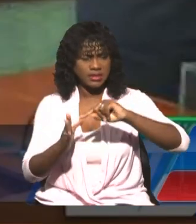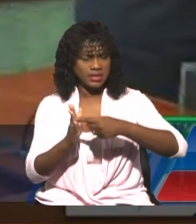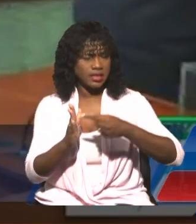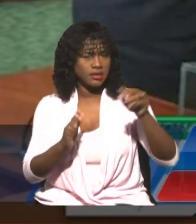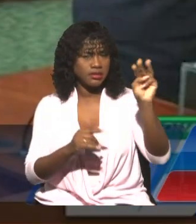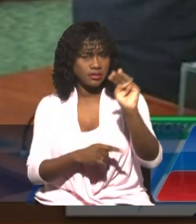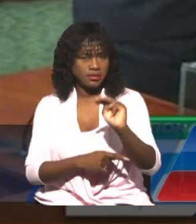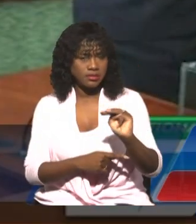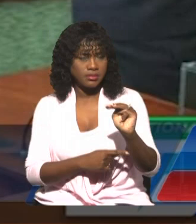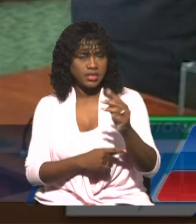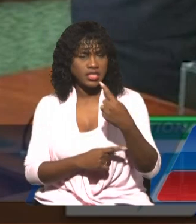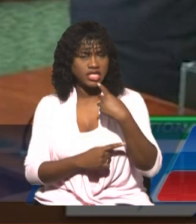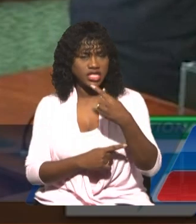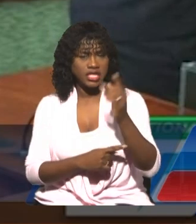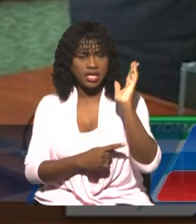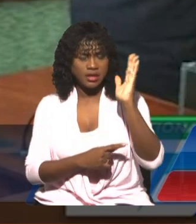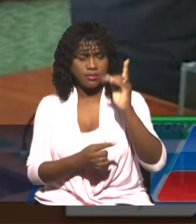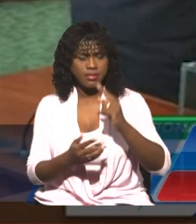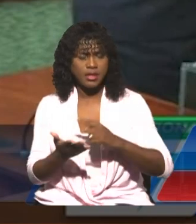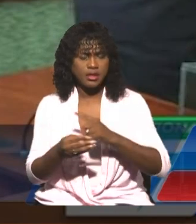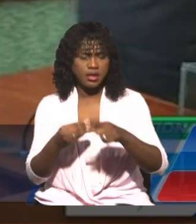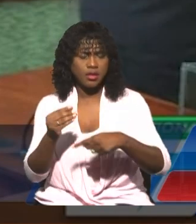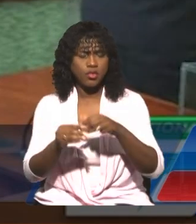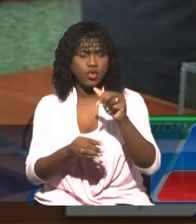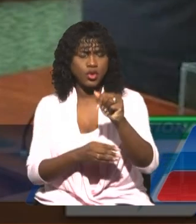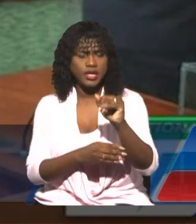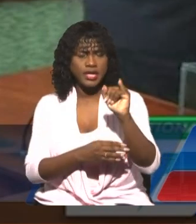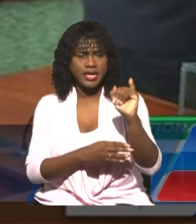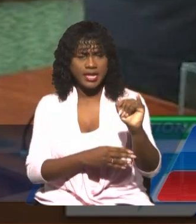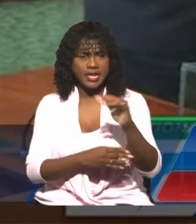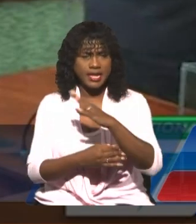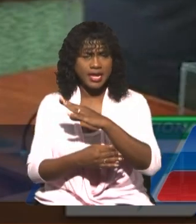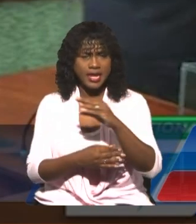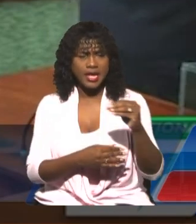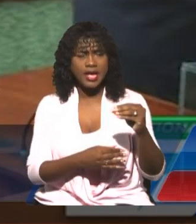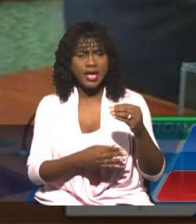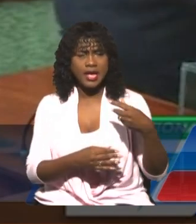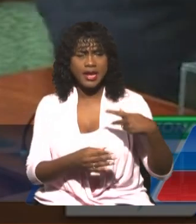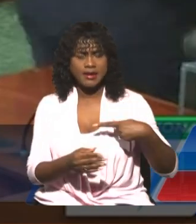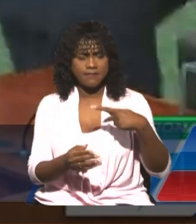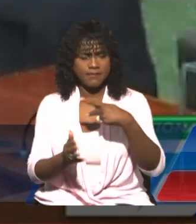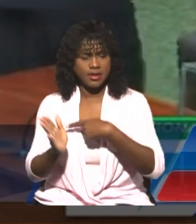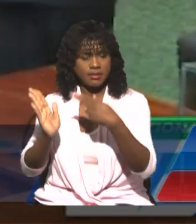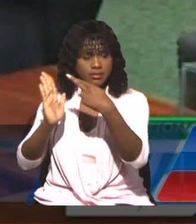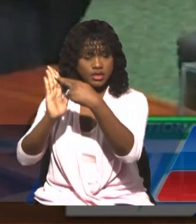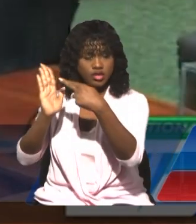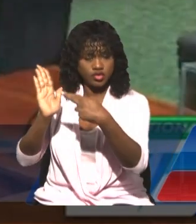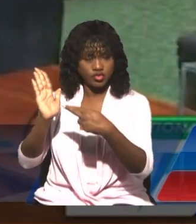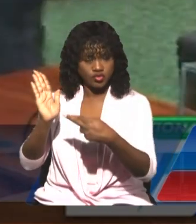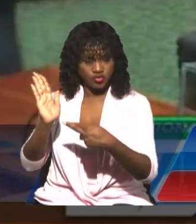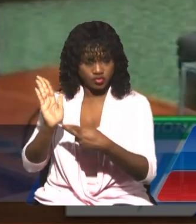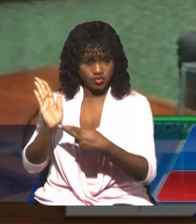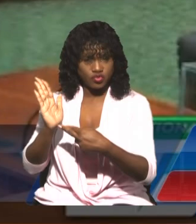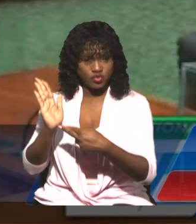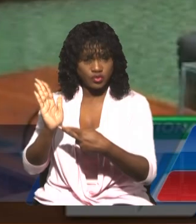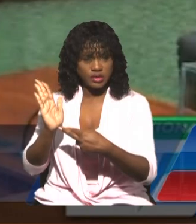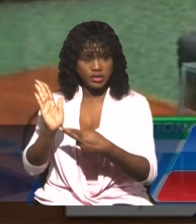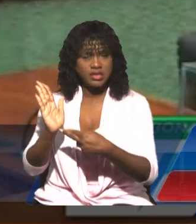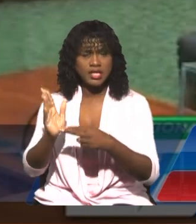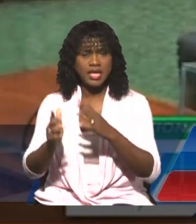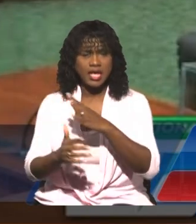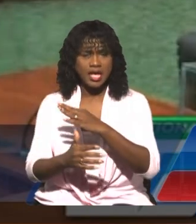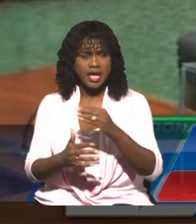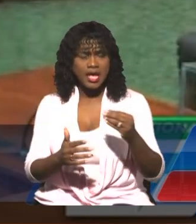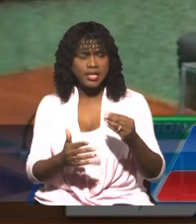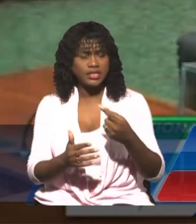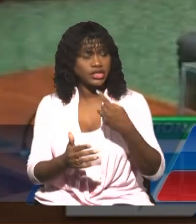She hailed the debate on artificial intelligence along with the adoption of parliamentary procedure by the youths, as well as what